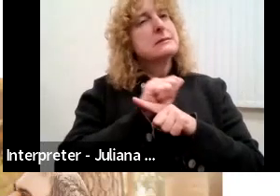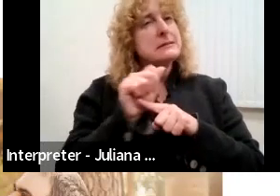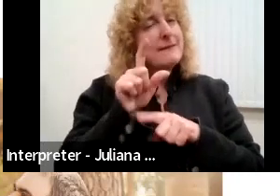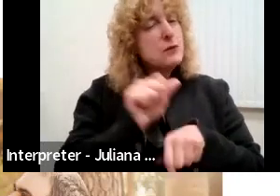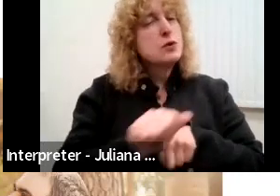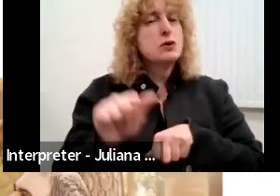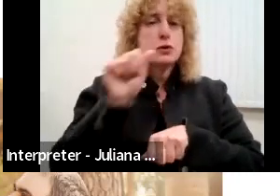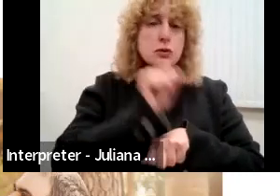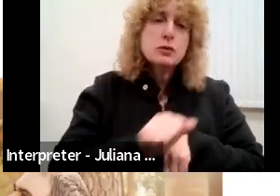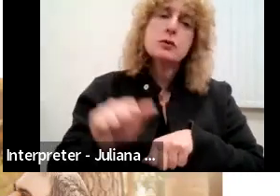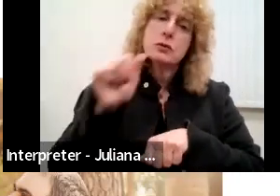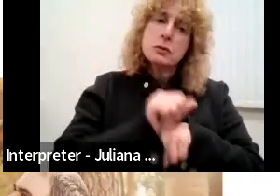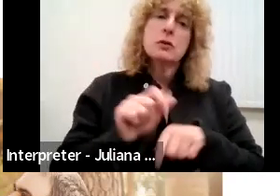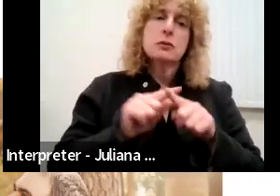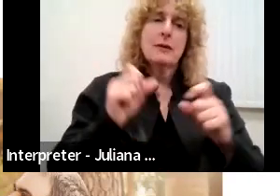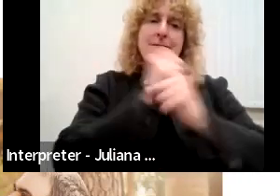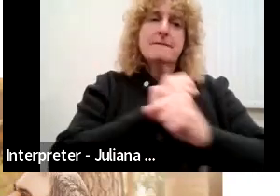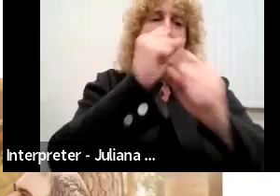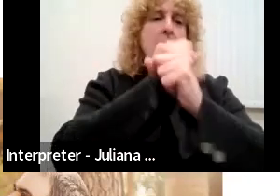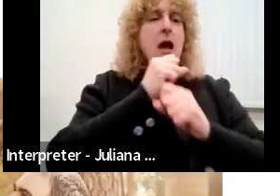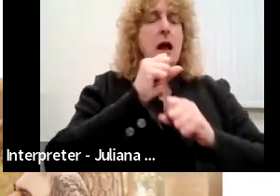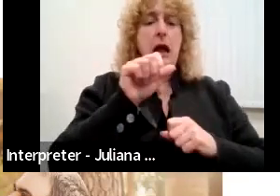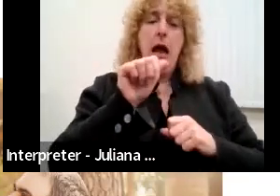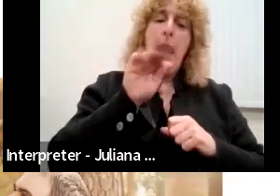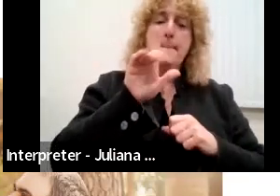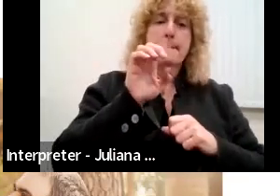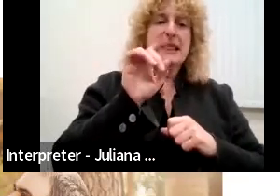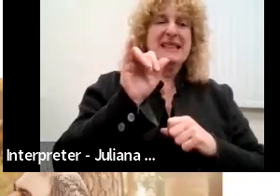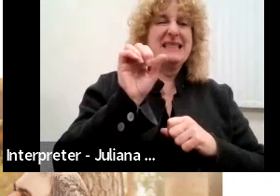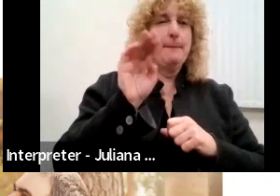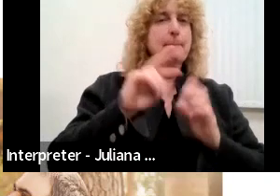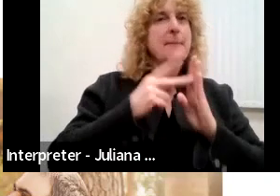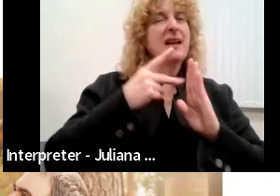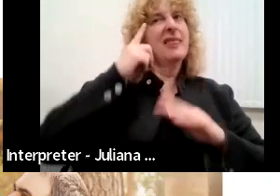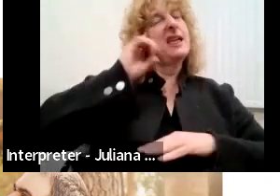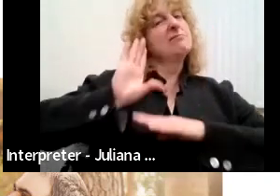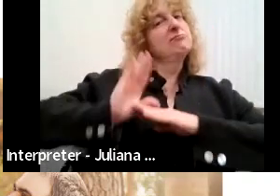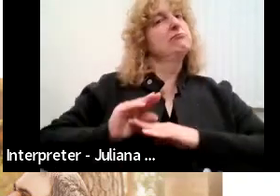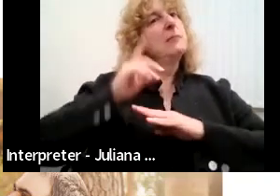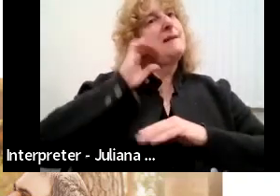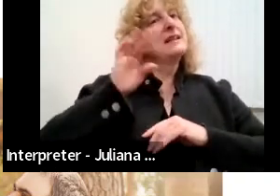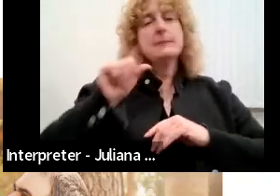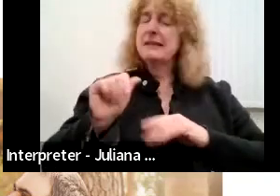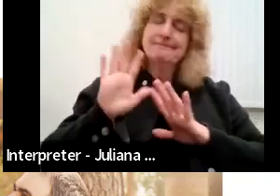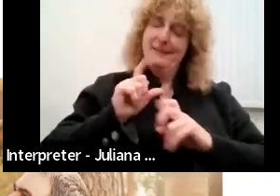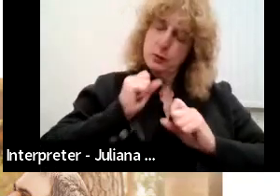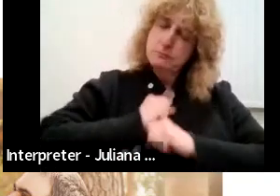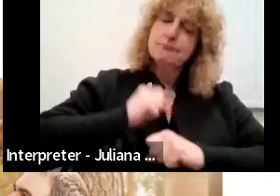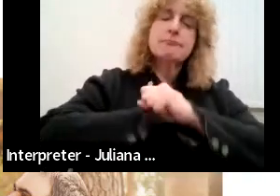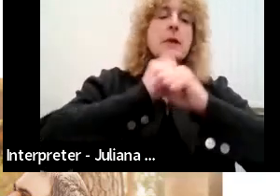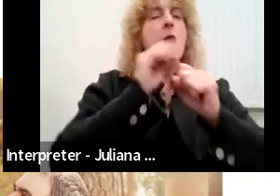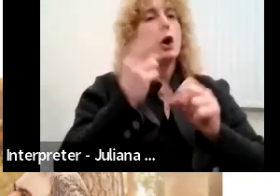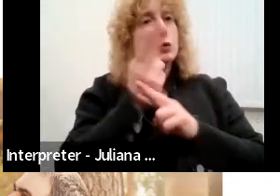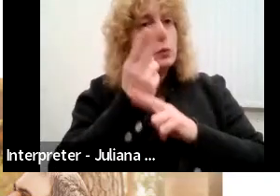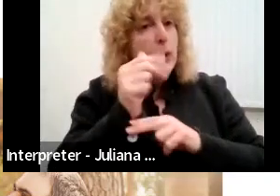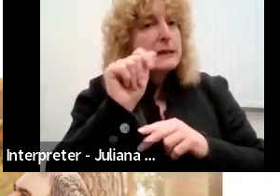to fight internalized ableism, which is thinking of yourself as less than because of your disability. And using AT and asking for